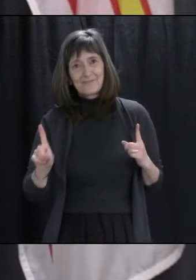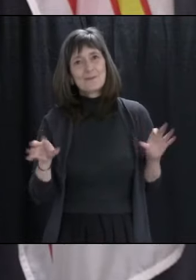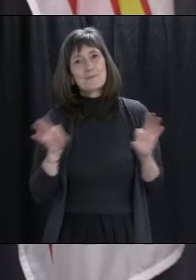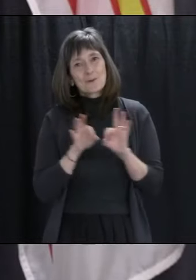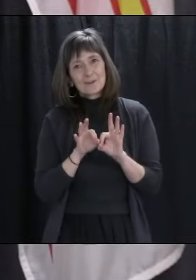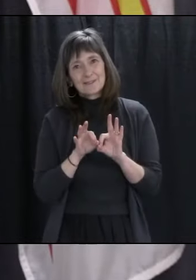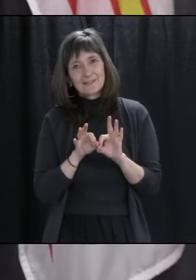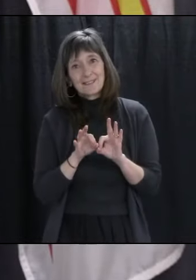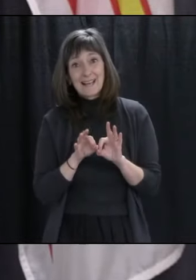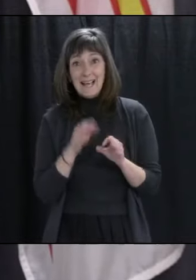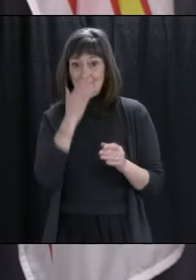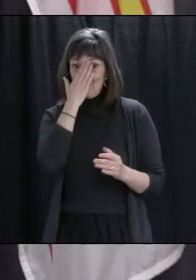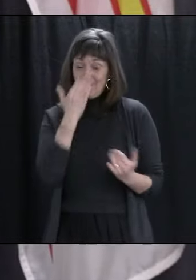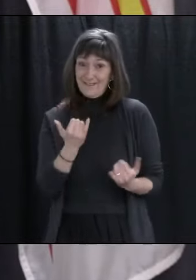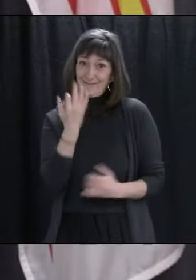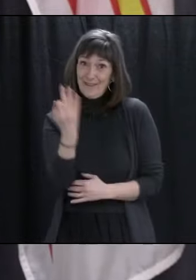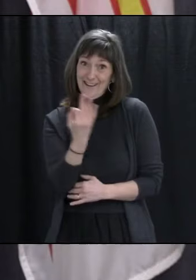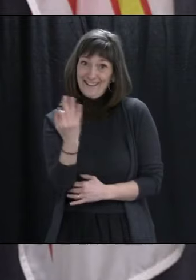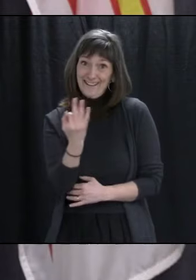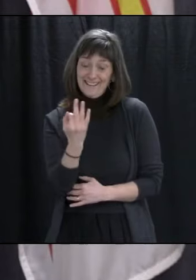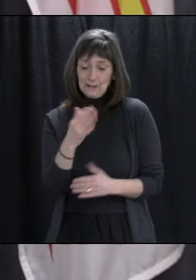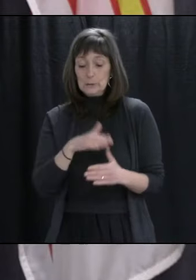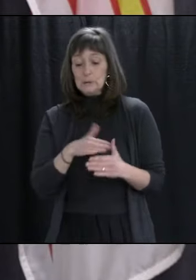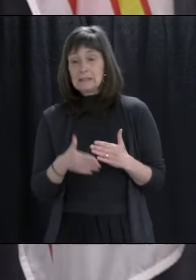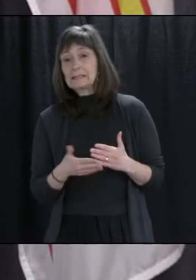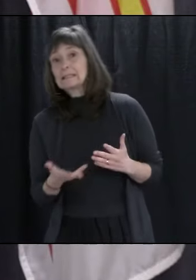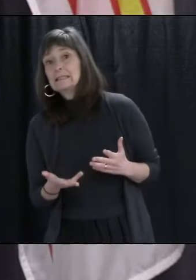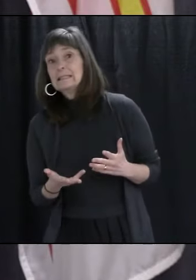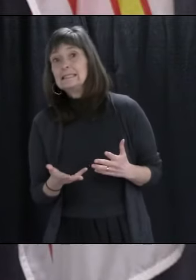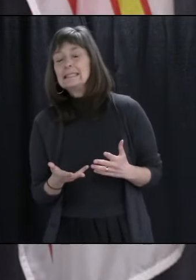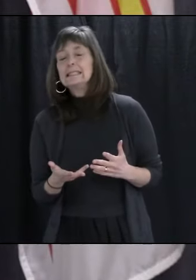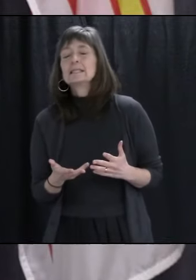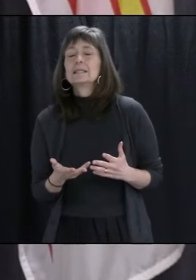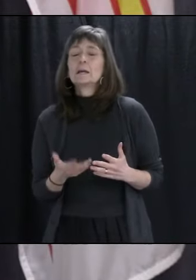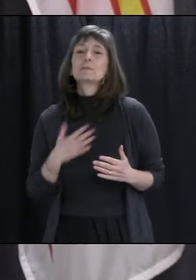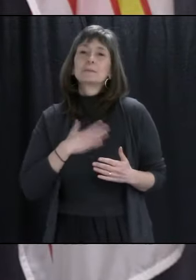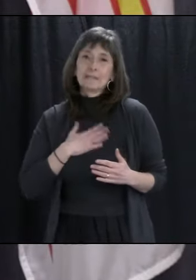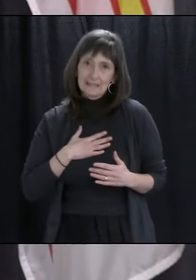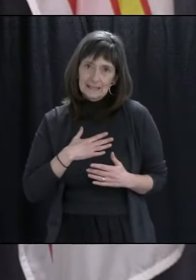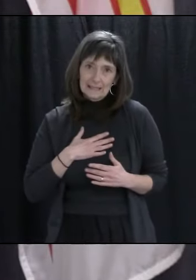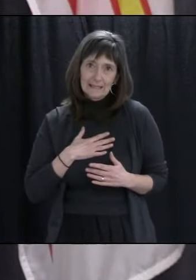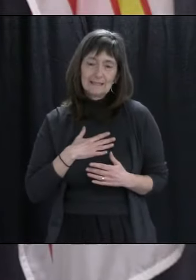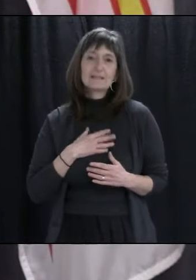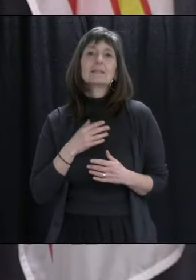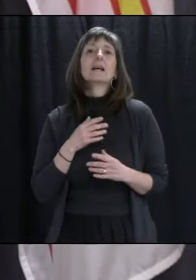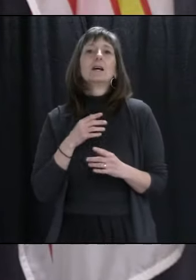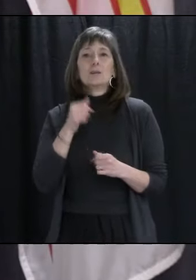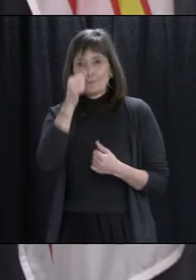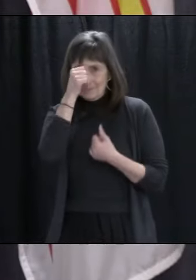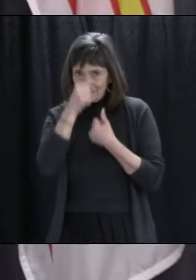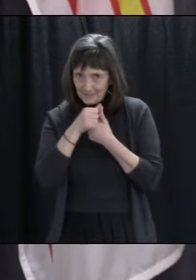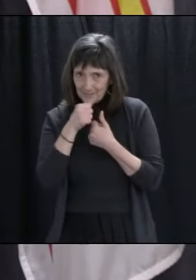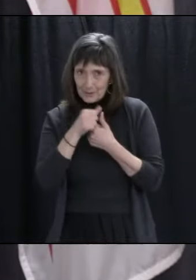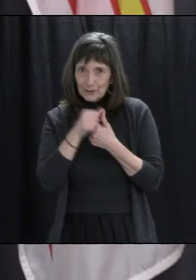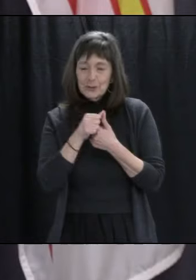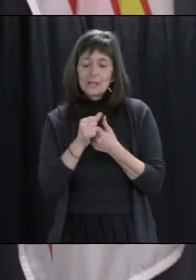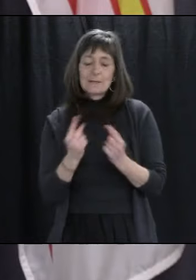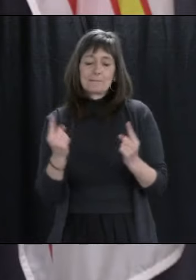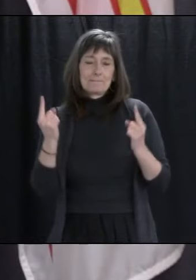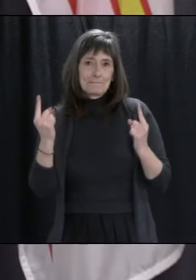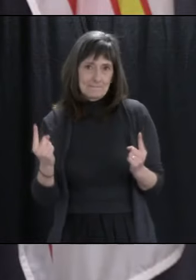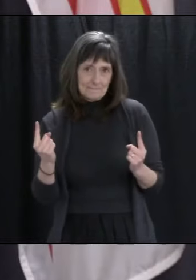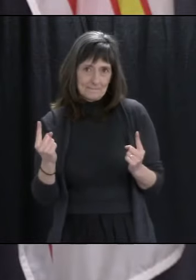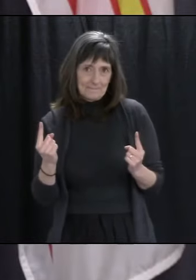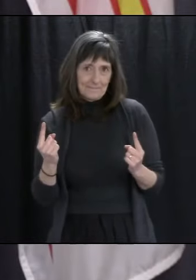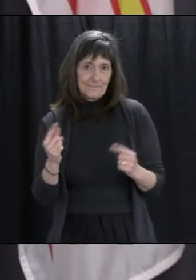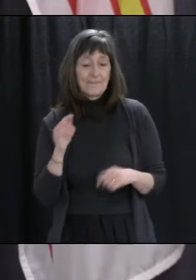head into the weekend, it is imperative that we continue to practice safe physical distancing This means staying home as much as possible